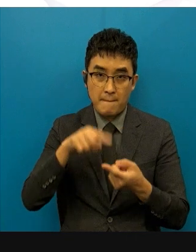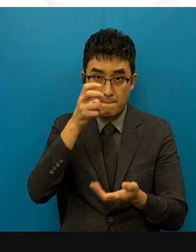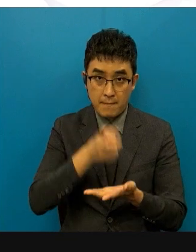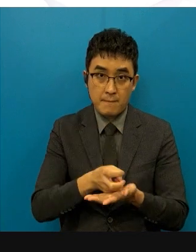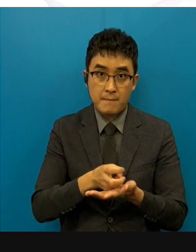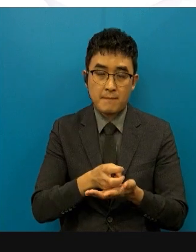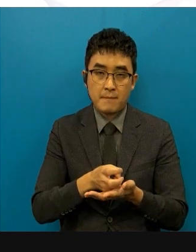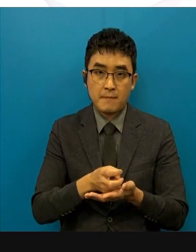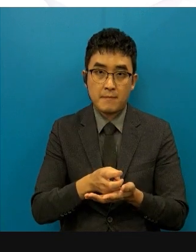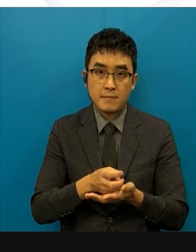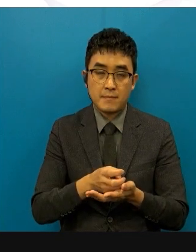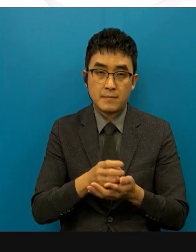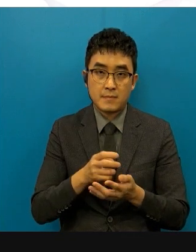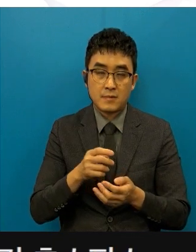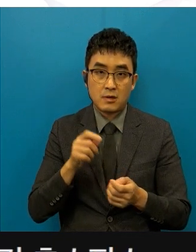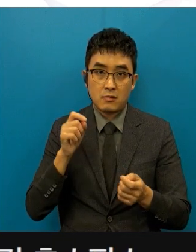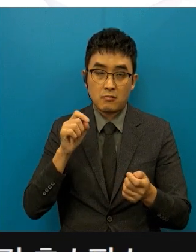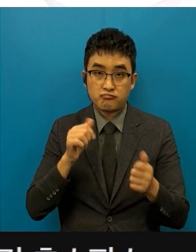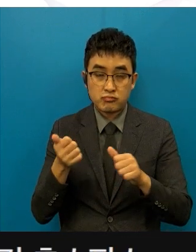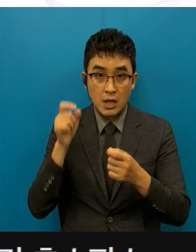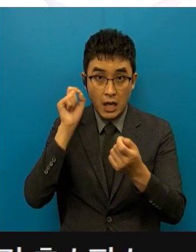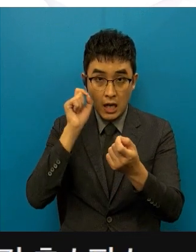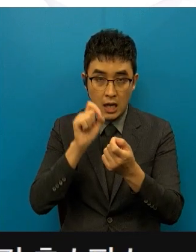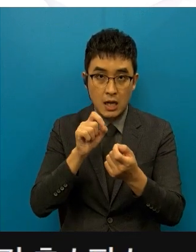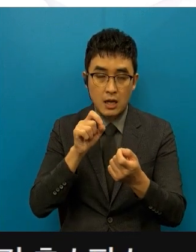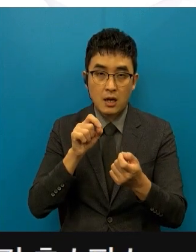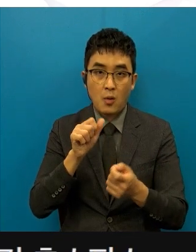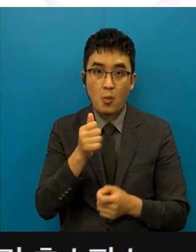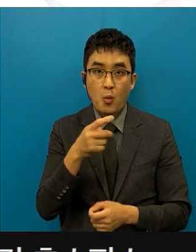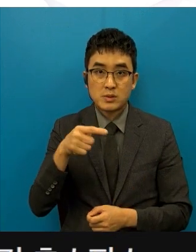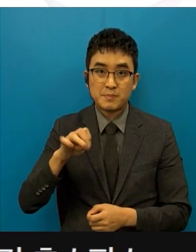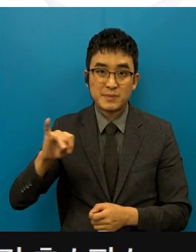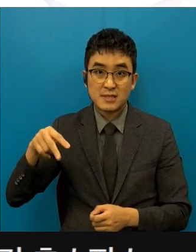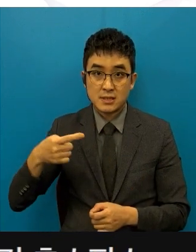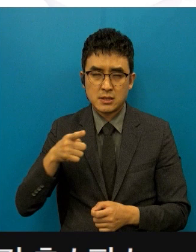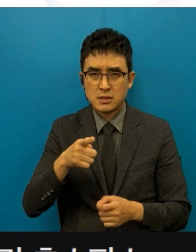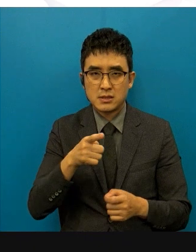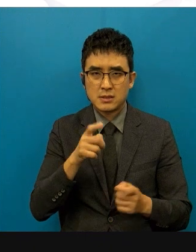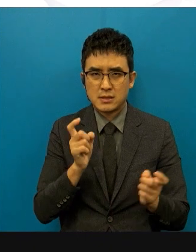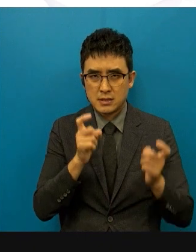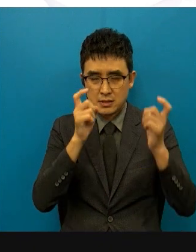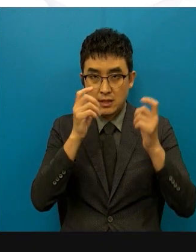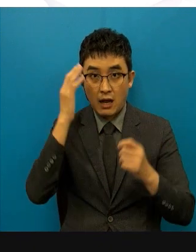Korean society has a well-developed national health insurance system.